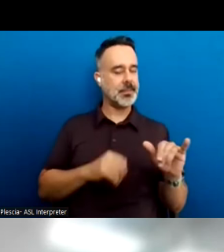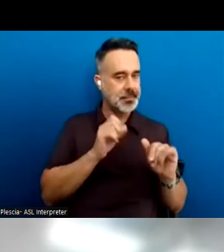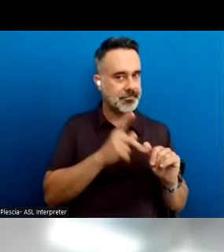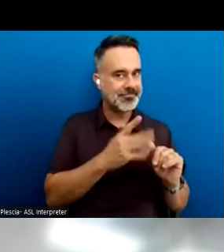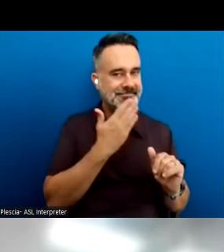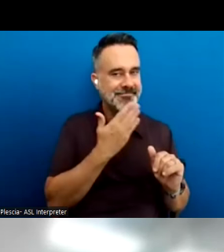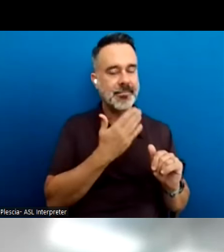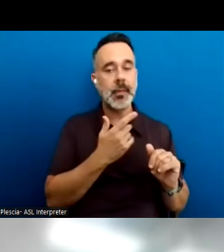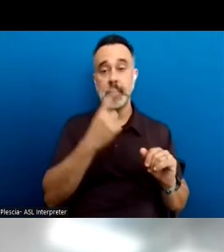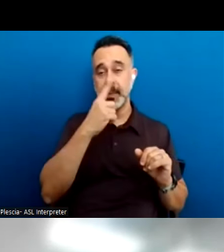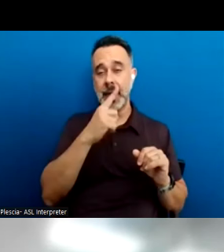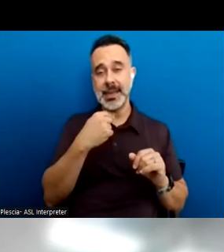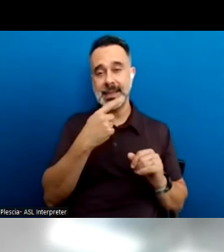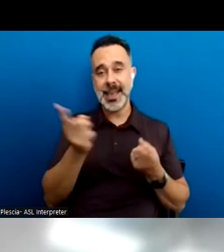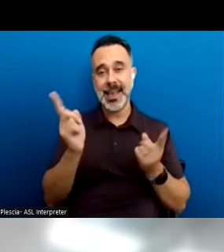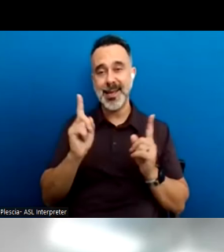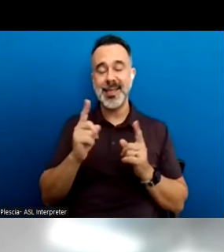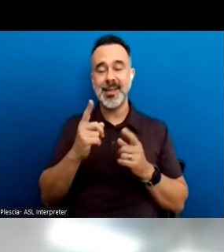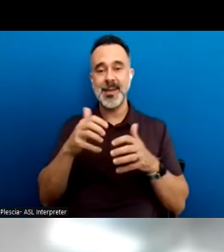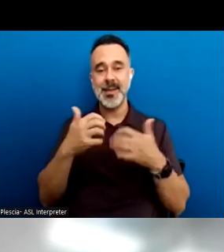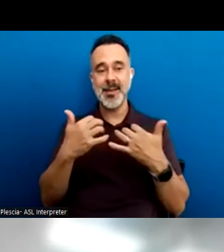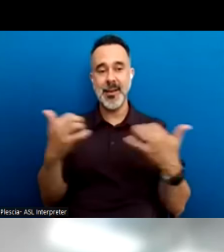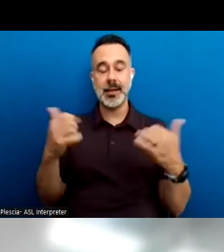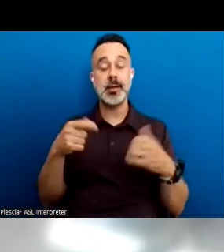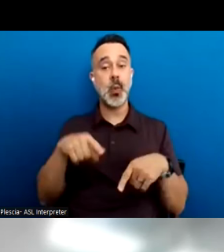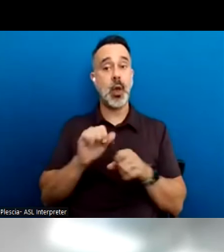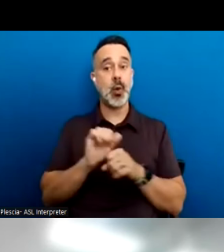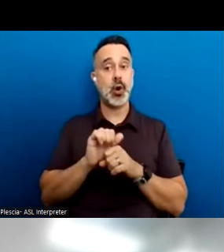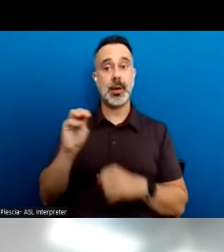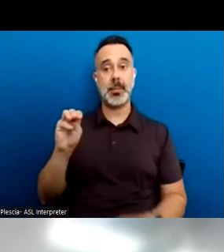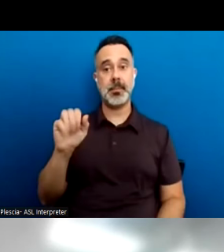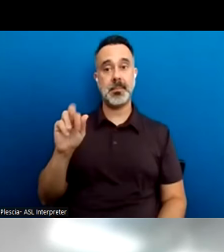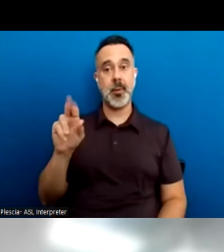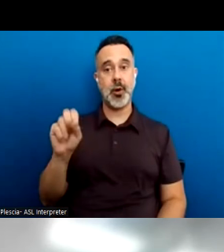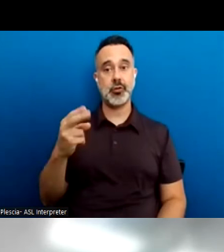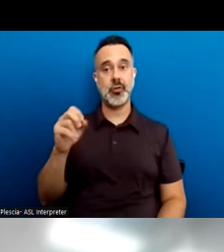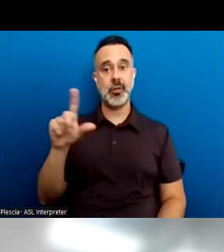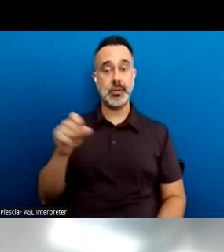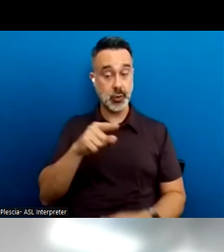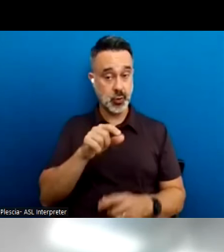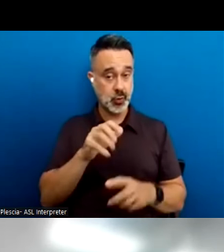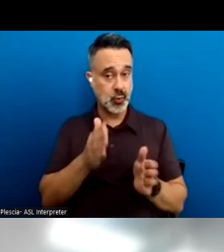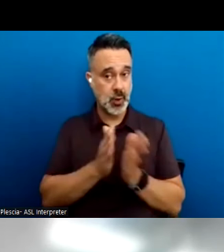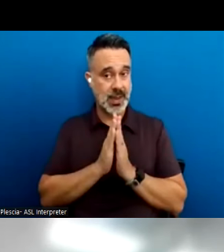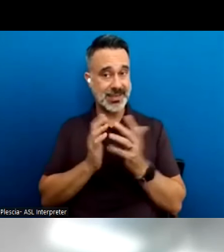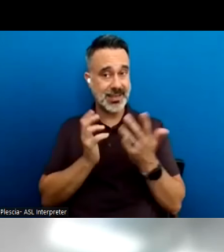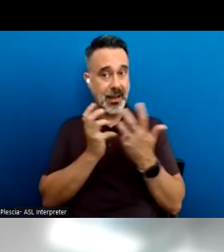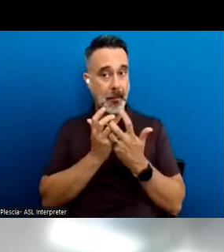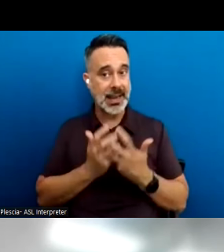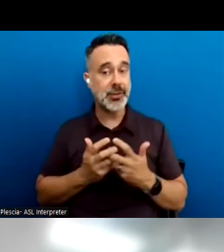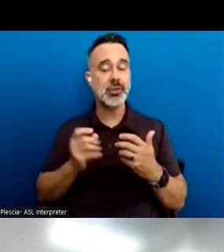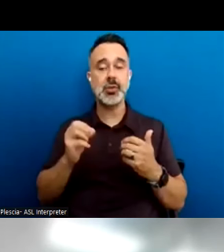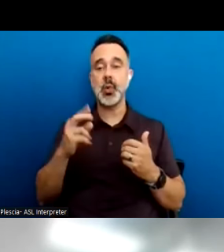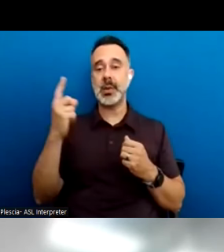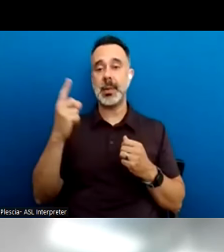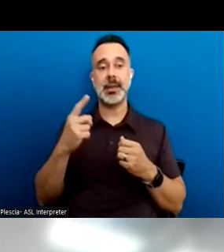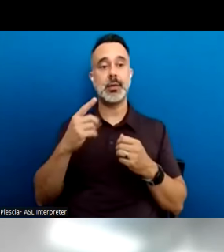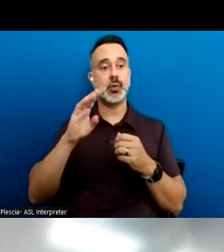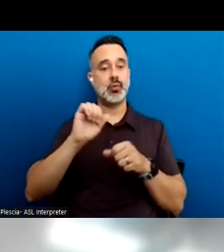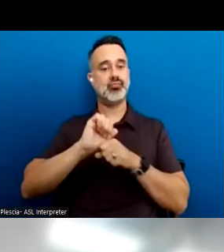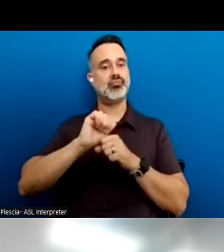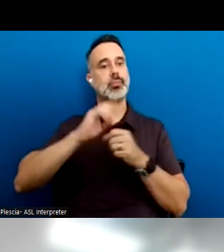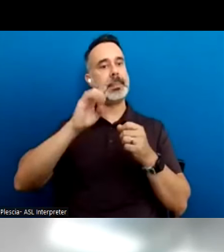the audience, when you're working at Marshall's, did you request any accommodations or anything that you needed to be successful